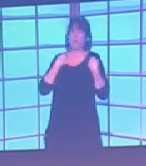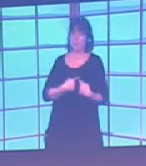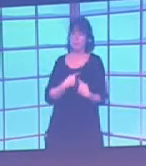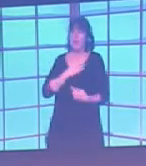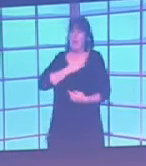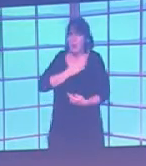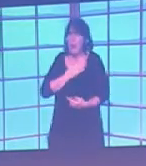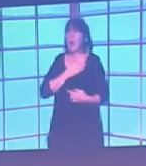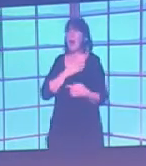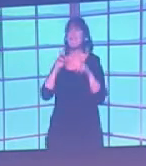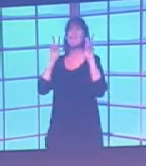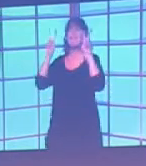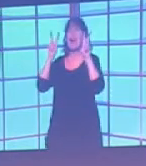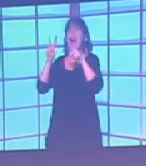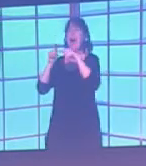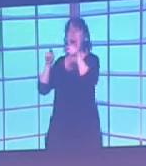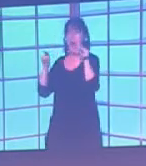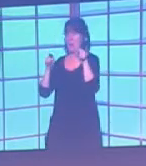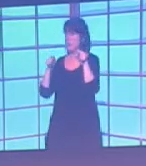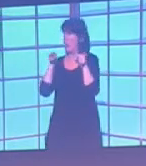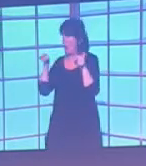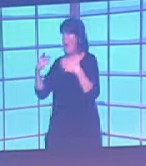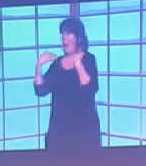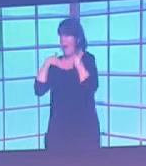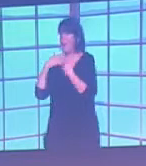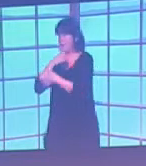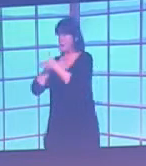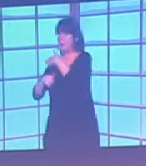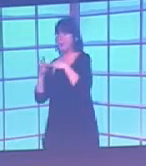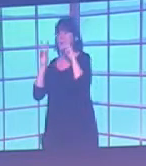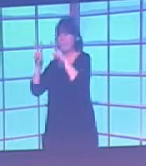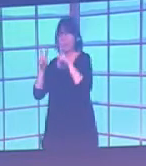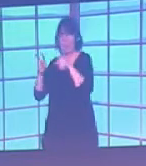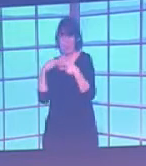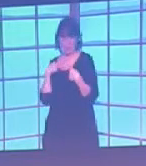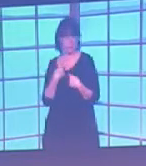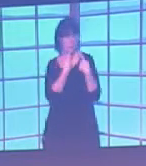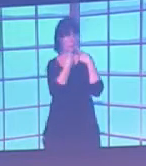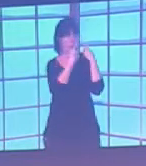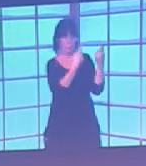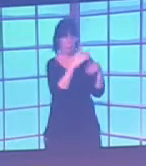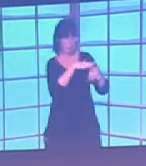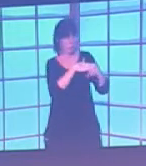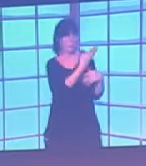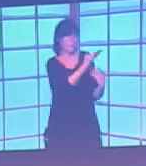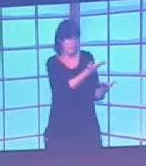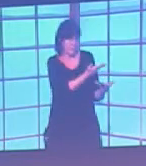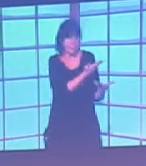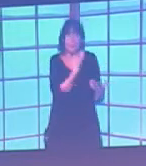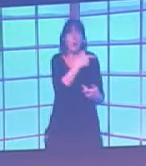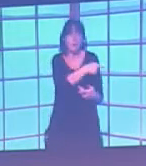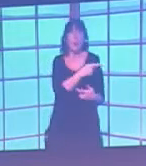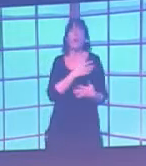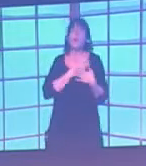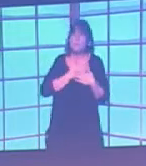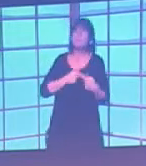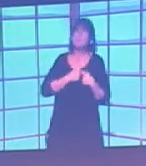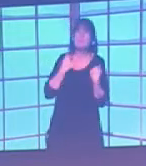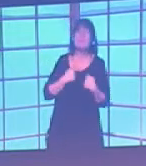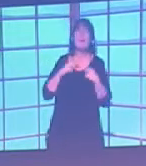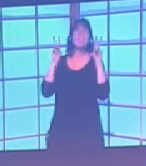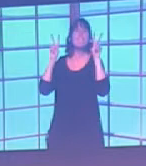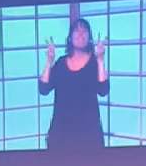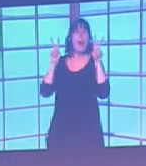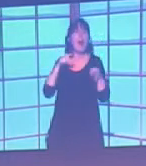different disabilities. So that's what we've told them, and yeah. So in the end,